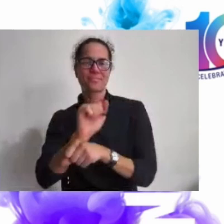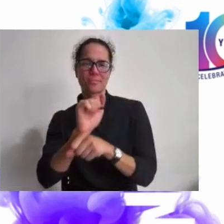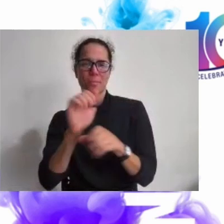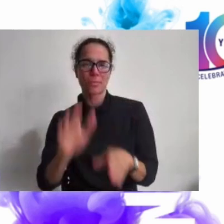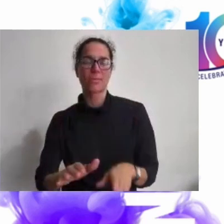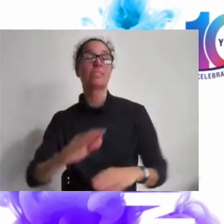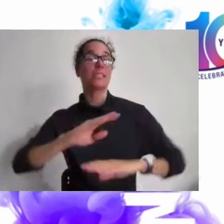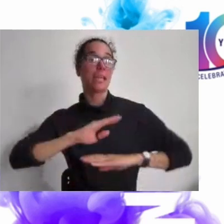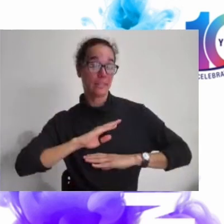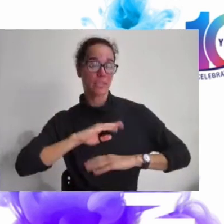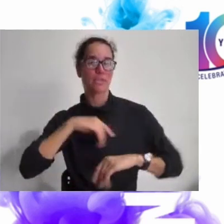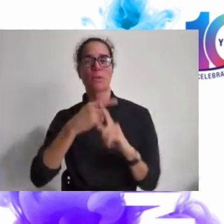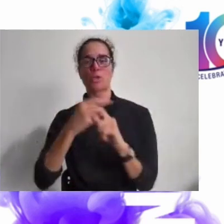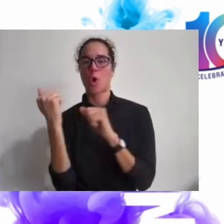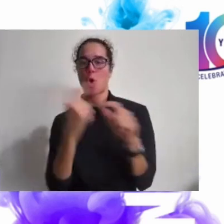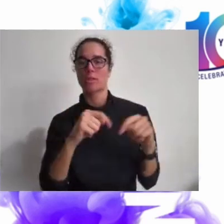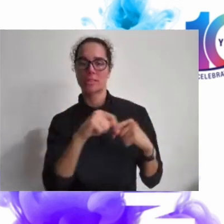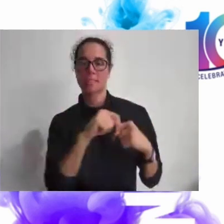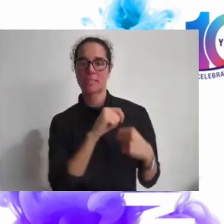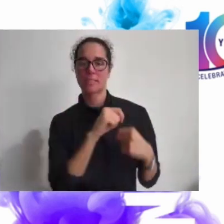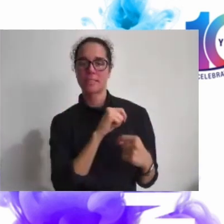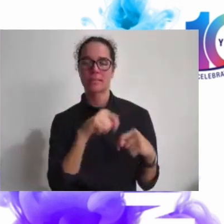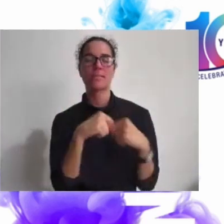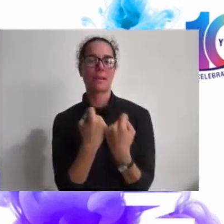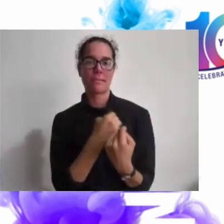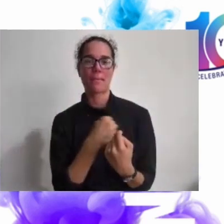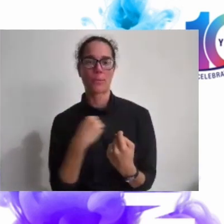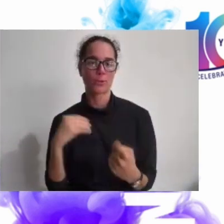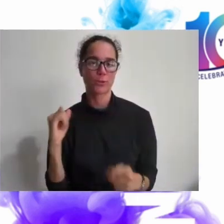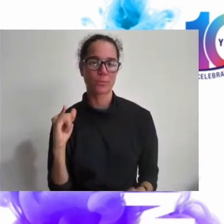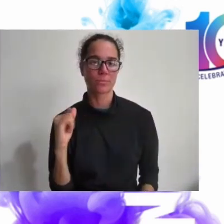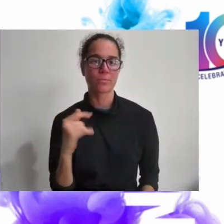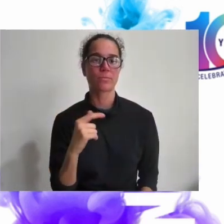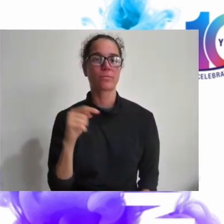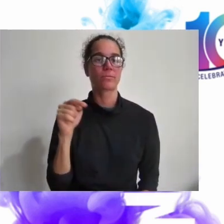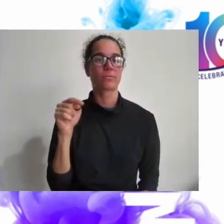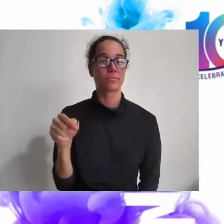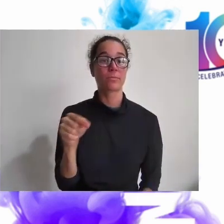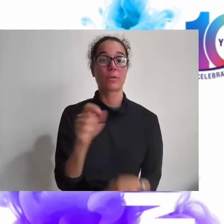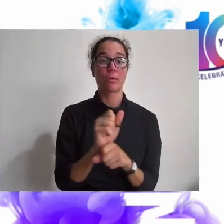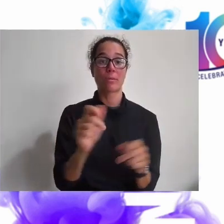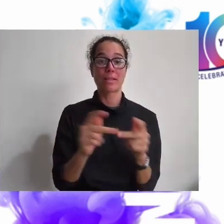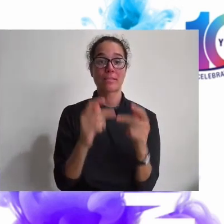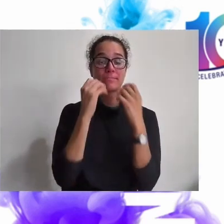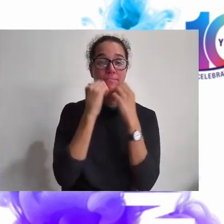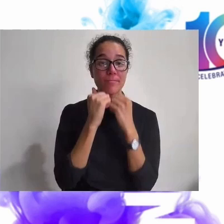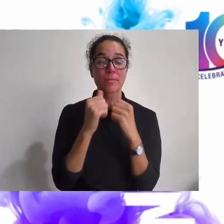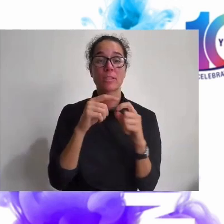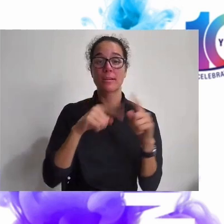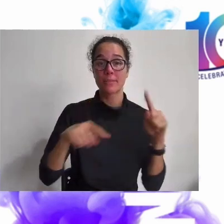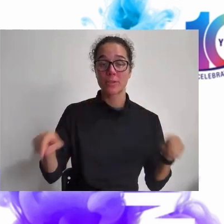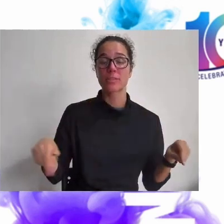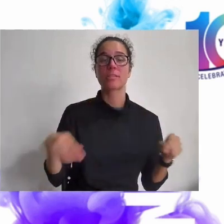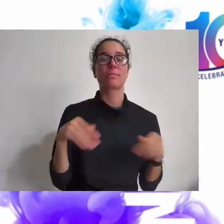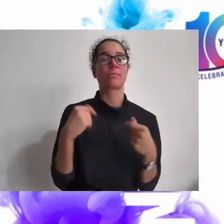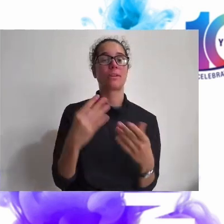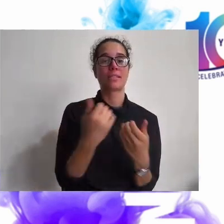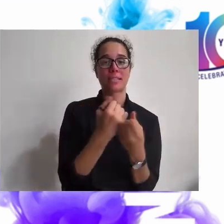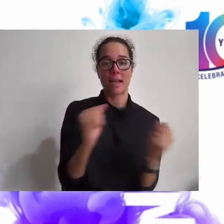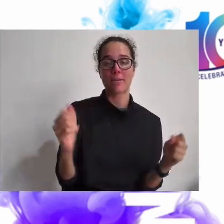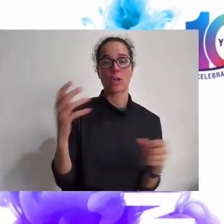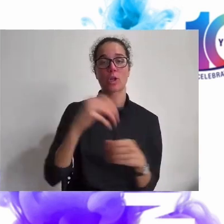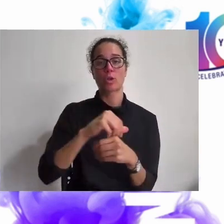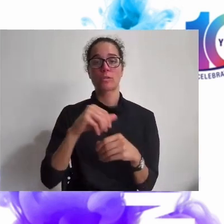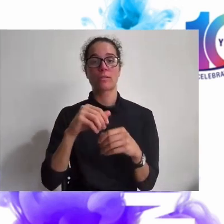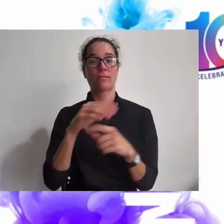team members. I really do think that a workplace that values diversity and provides a safe and inclusive environment